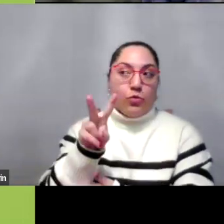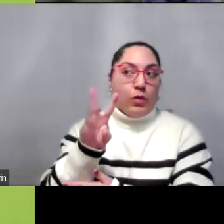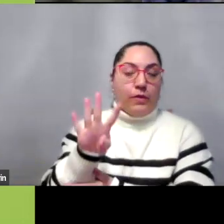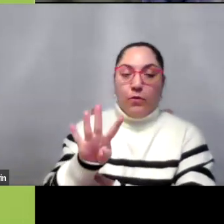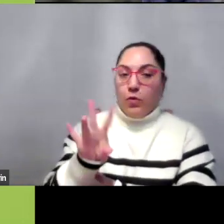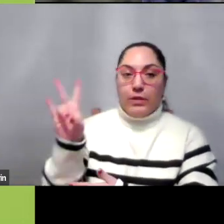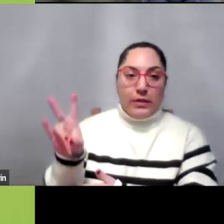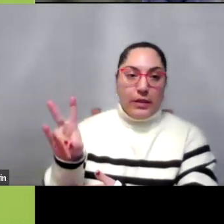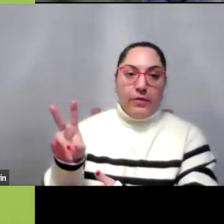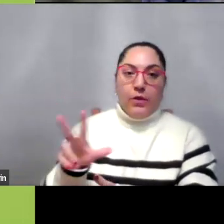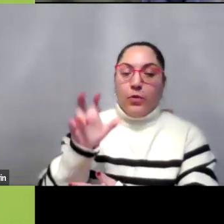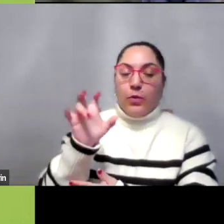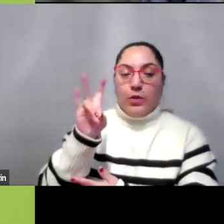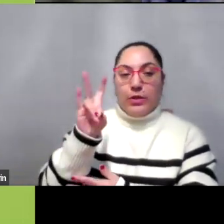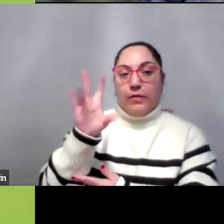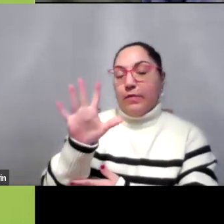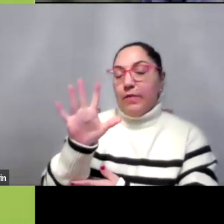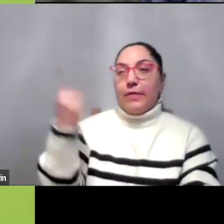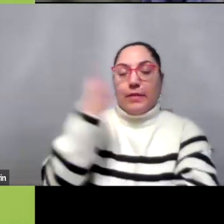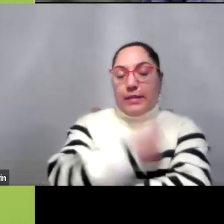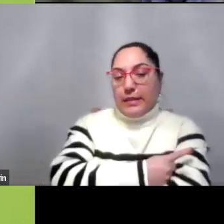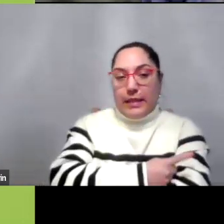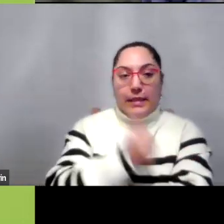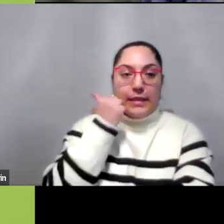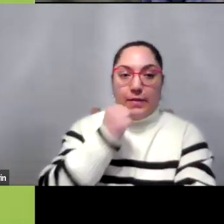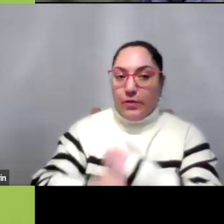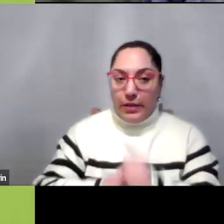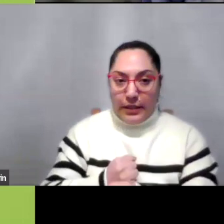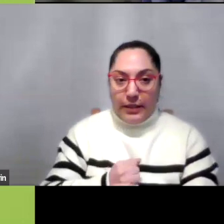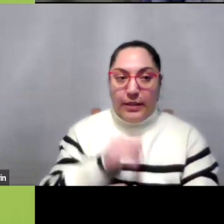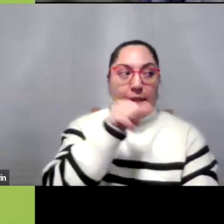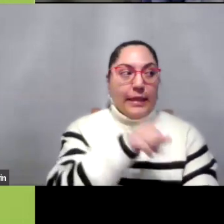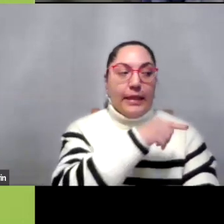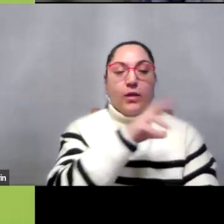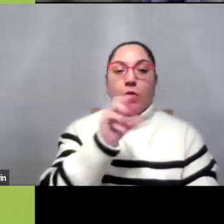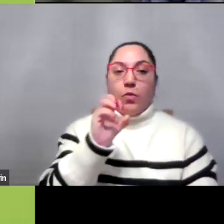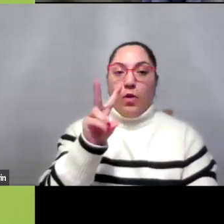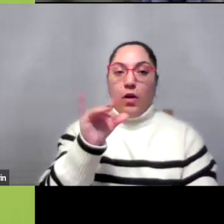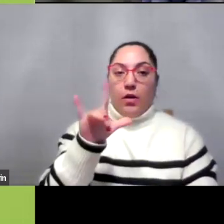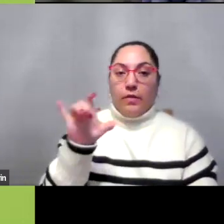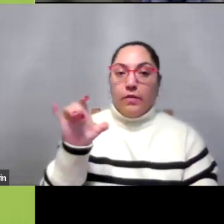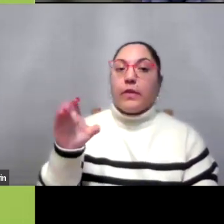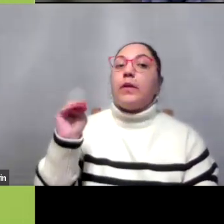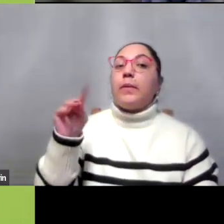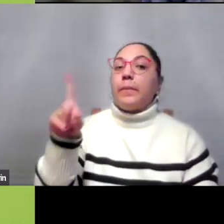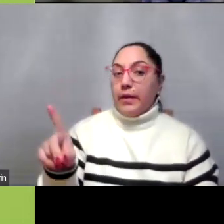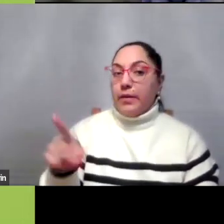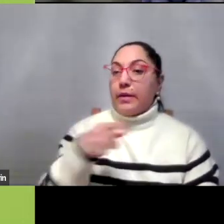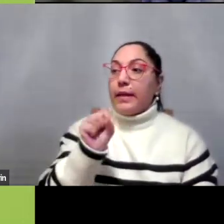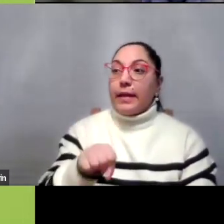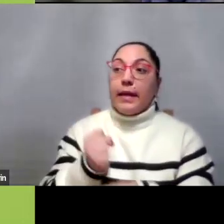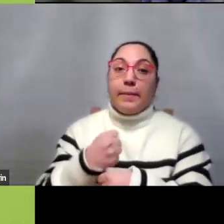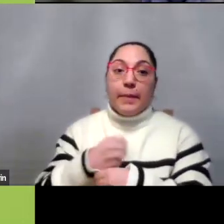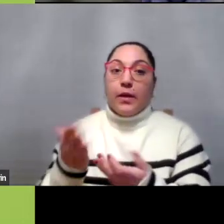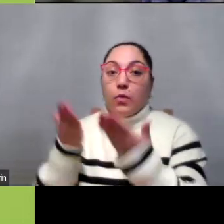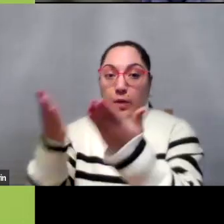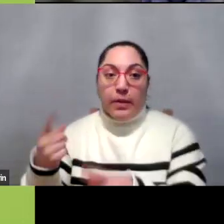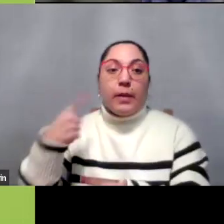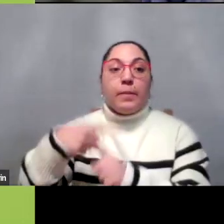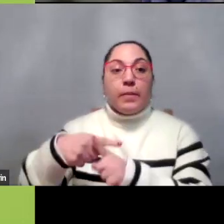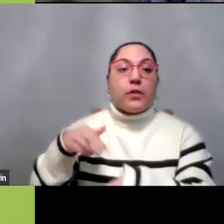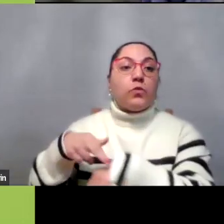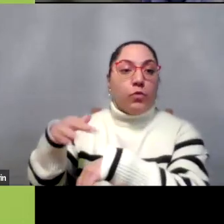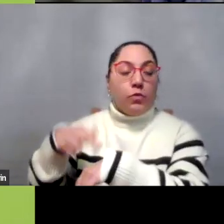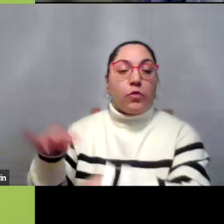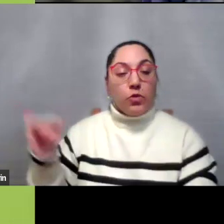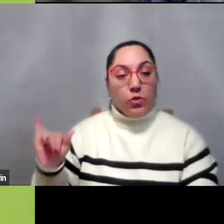24/7, 365-day facility in Rockville. And they can make recommendations or referrals to Care and Connections for